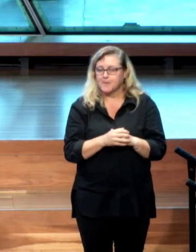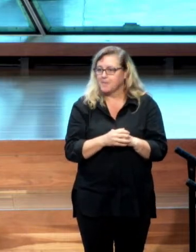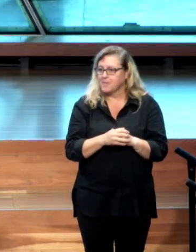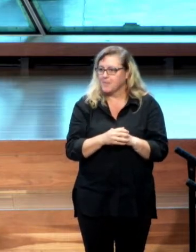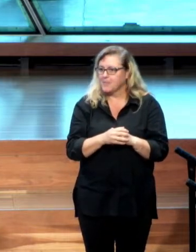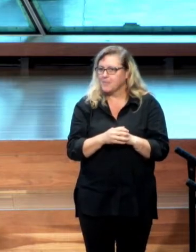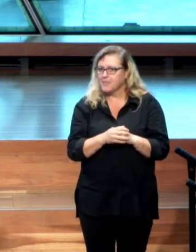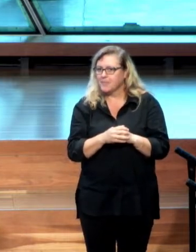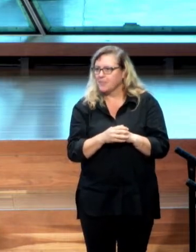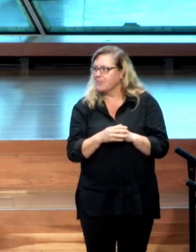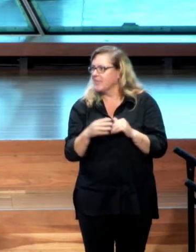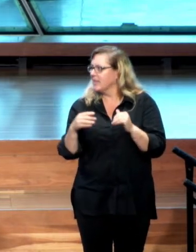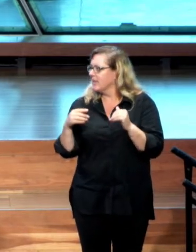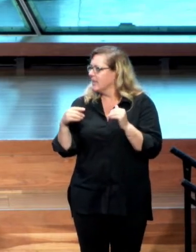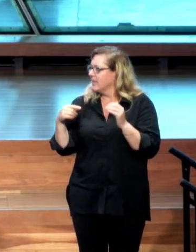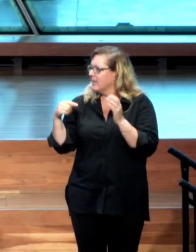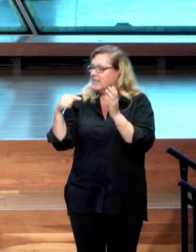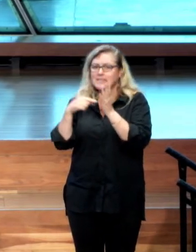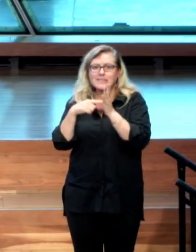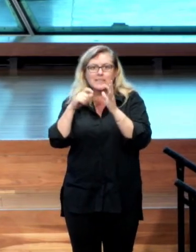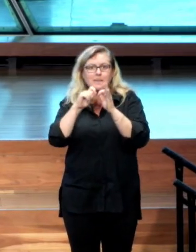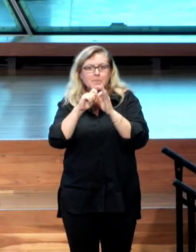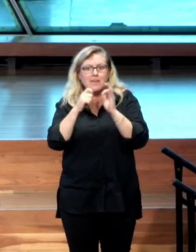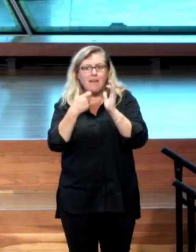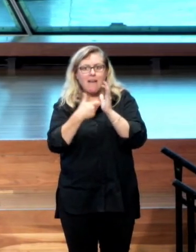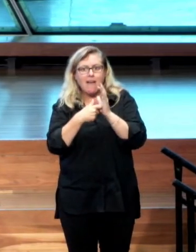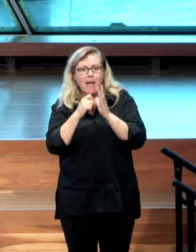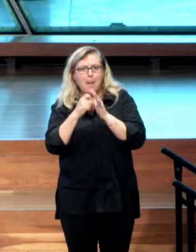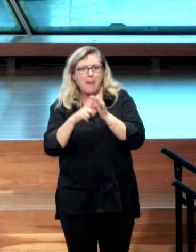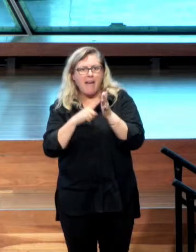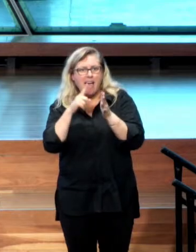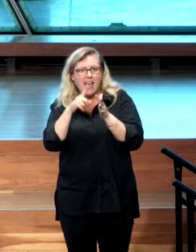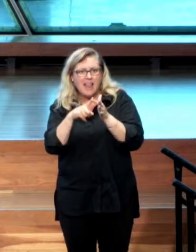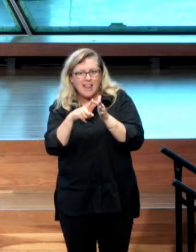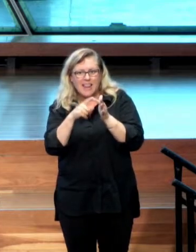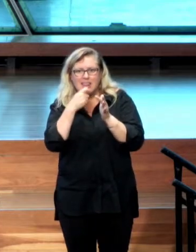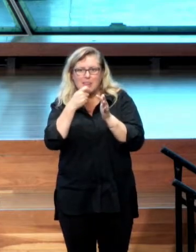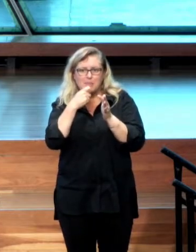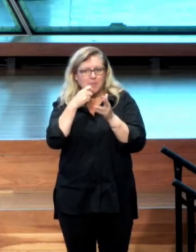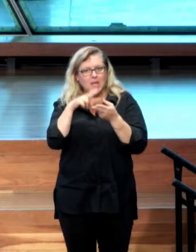whose TBR pile is about this high? Because it's about to get a little higher.